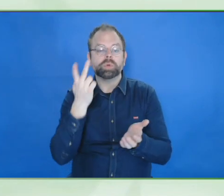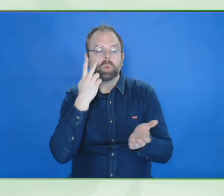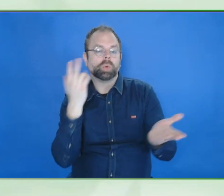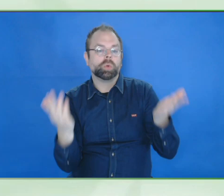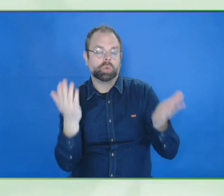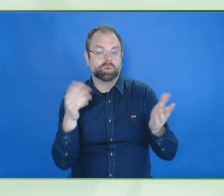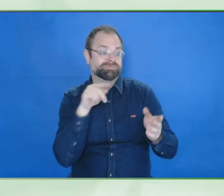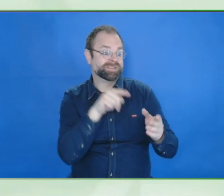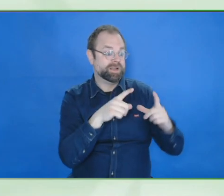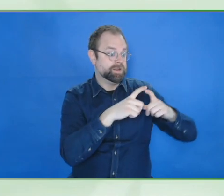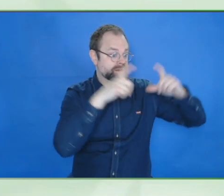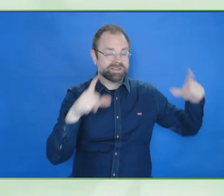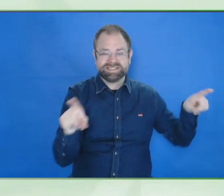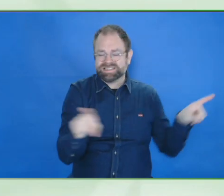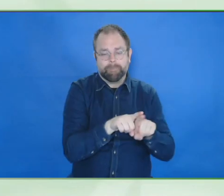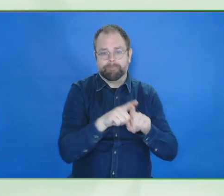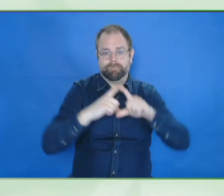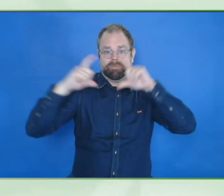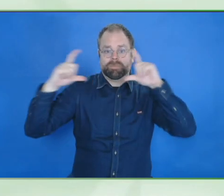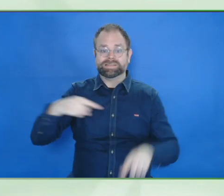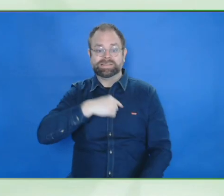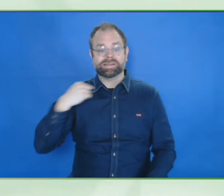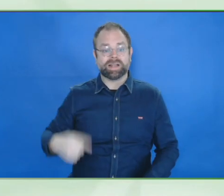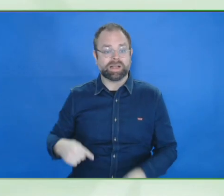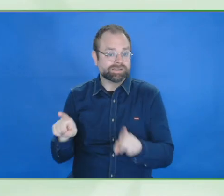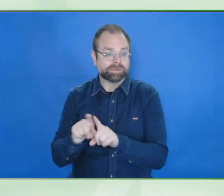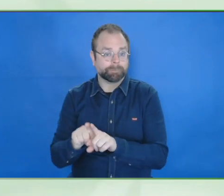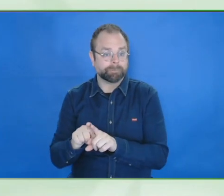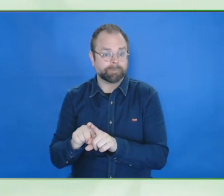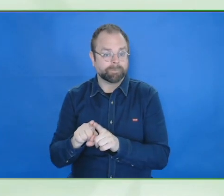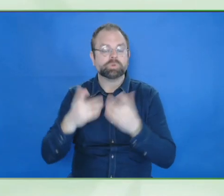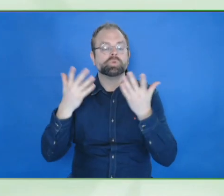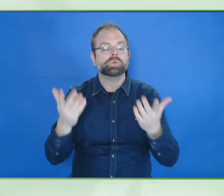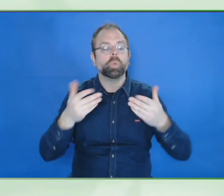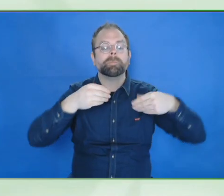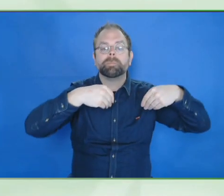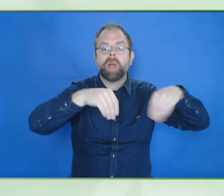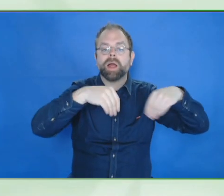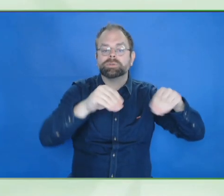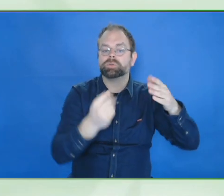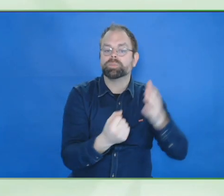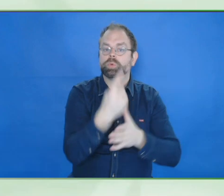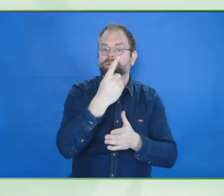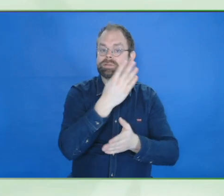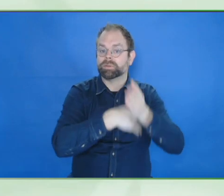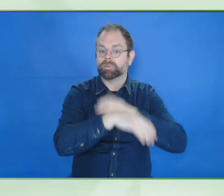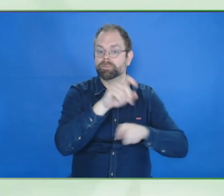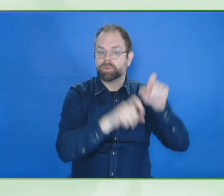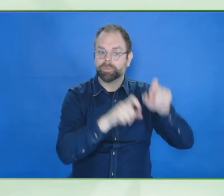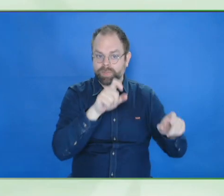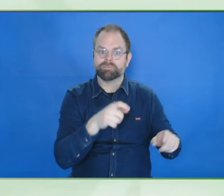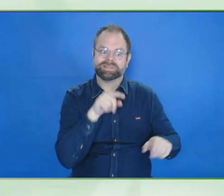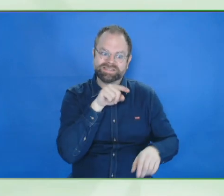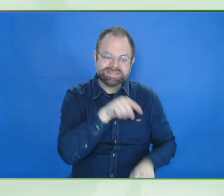of investment, where there's a real opportunity to be a pioneer in those type of technologies, those type